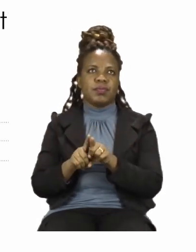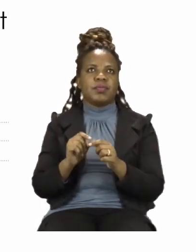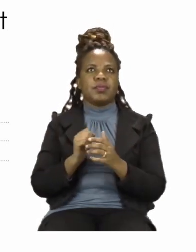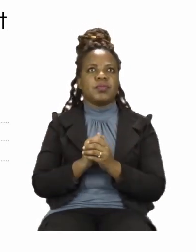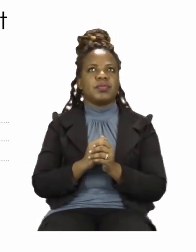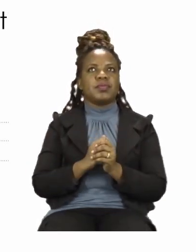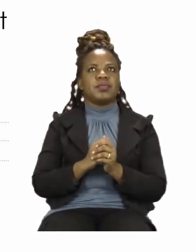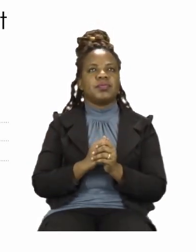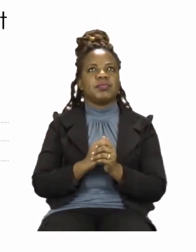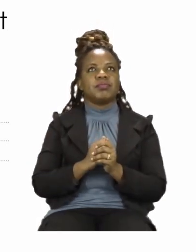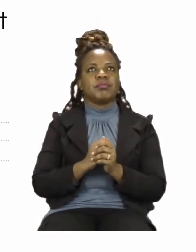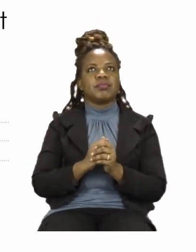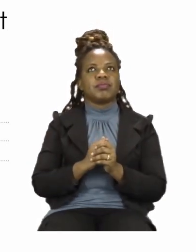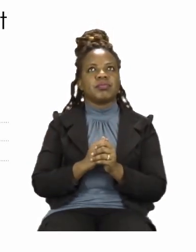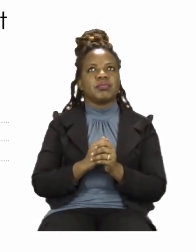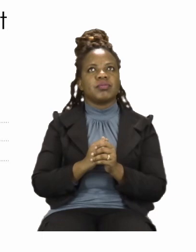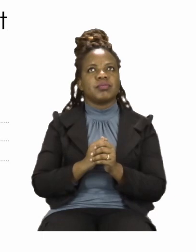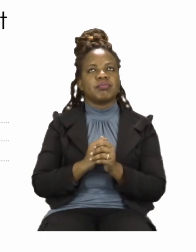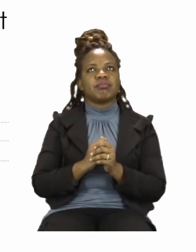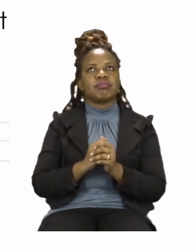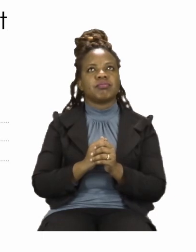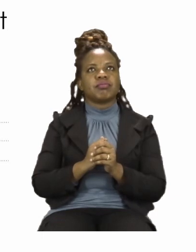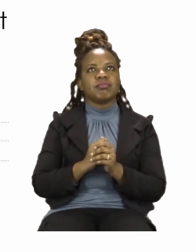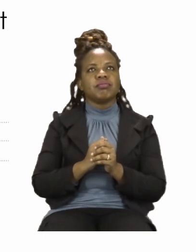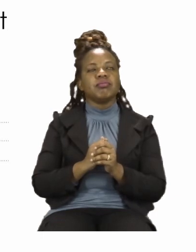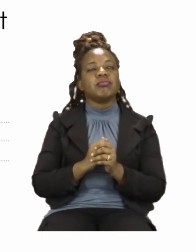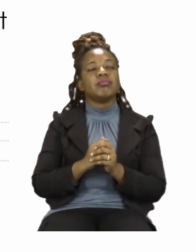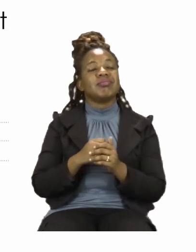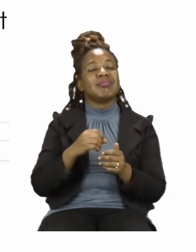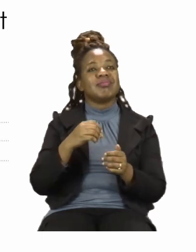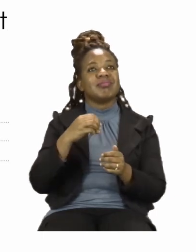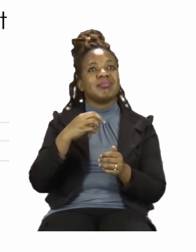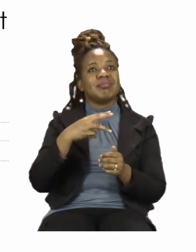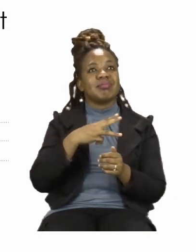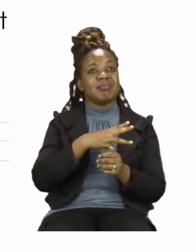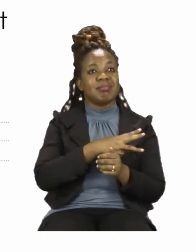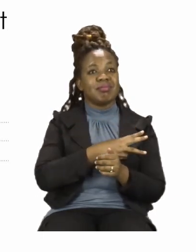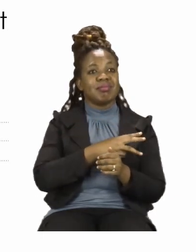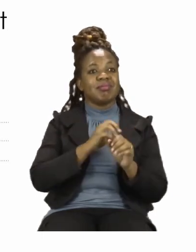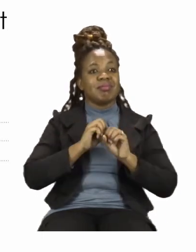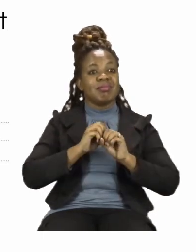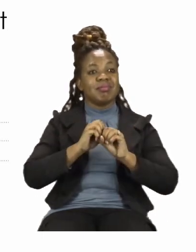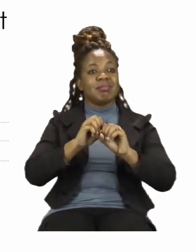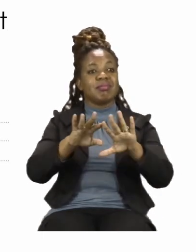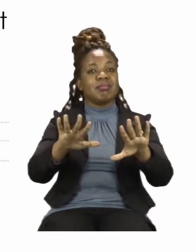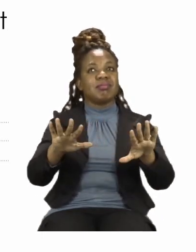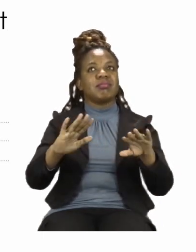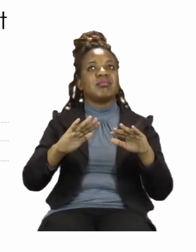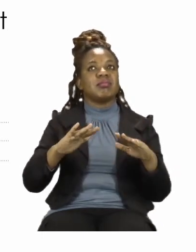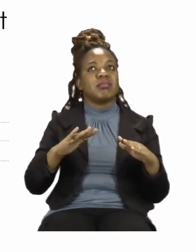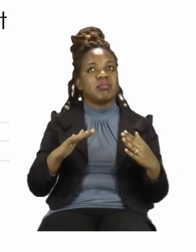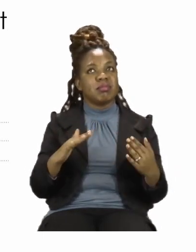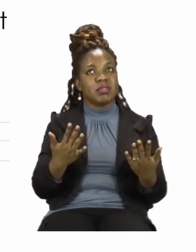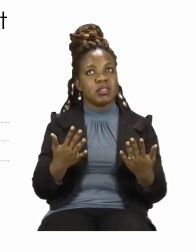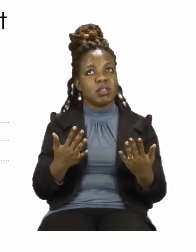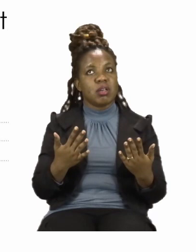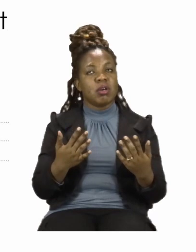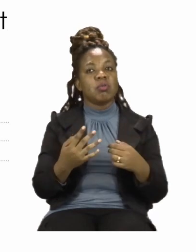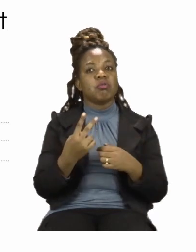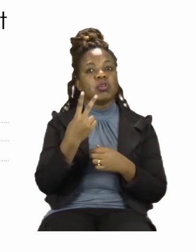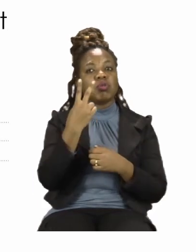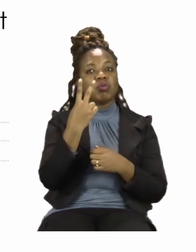to spread is because when two people have a contact with blood